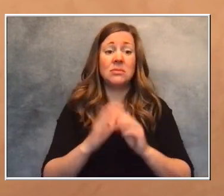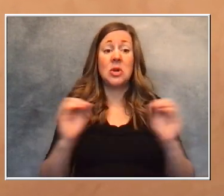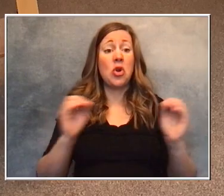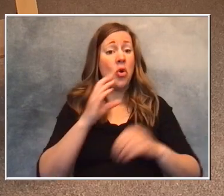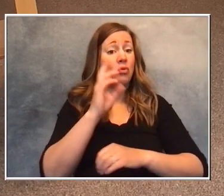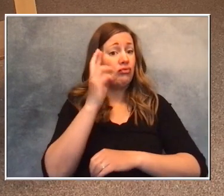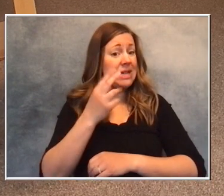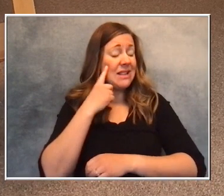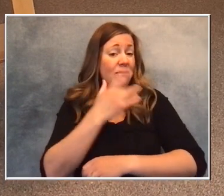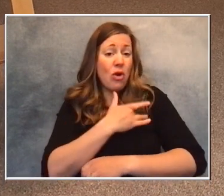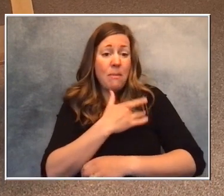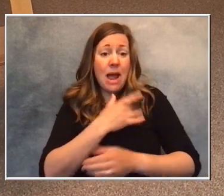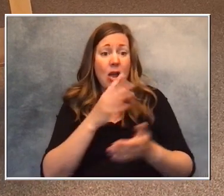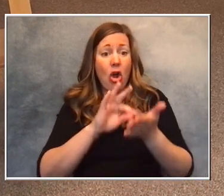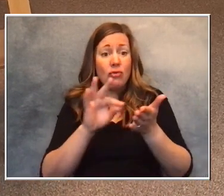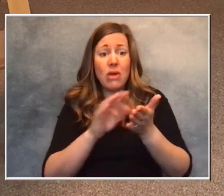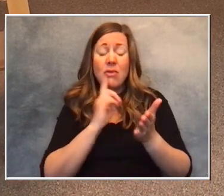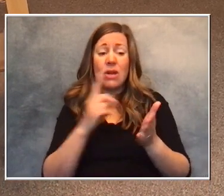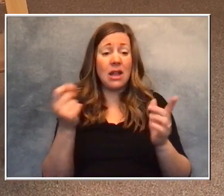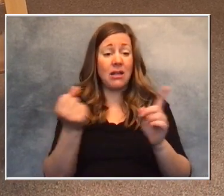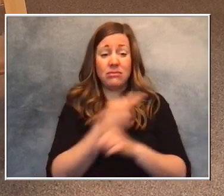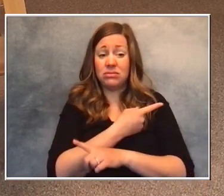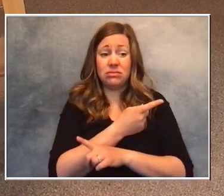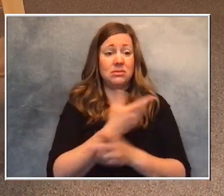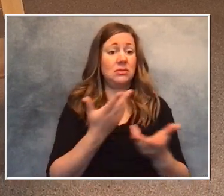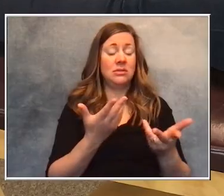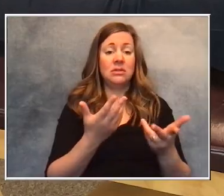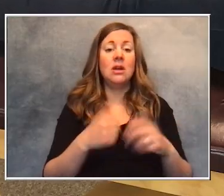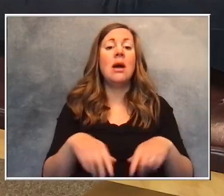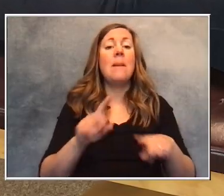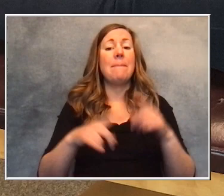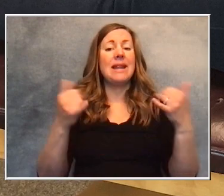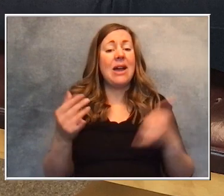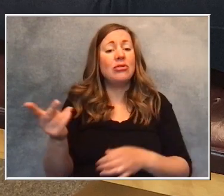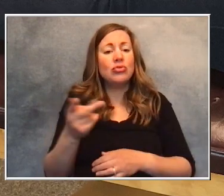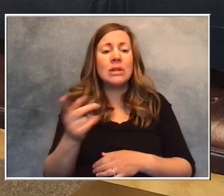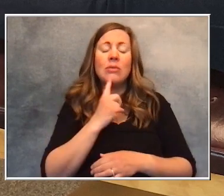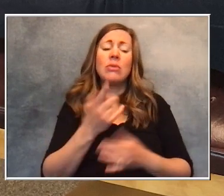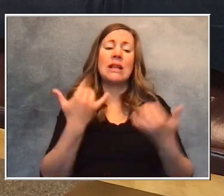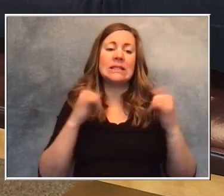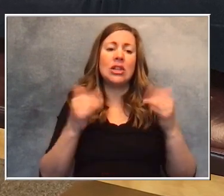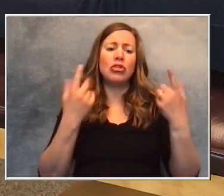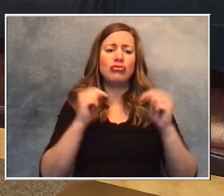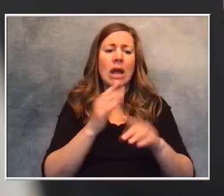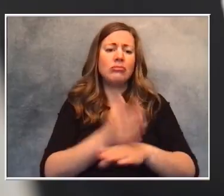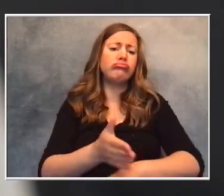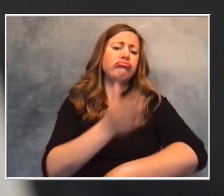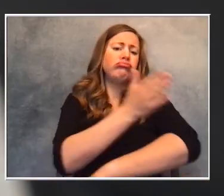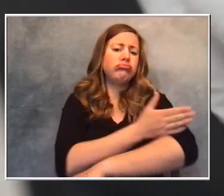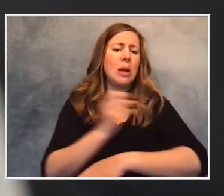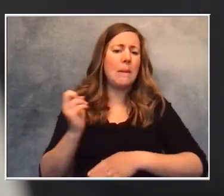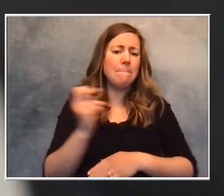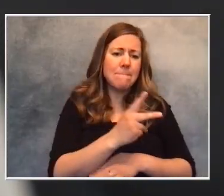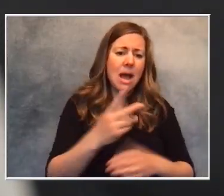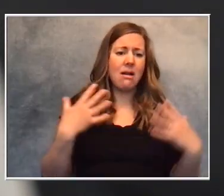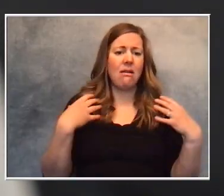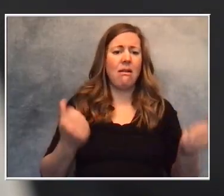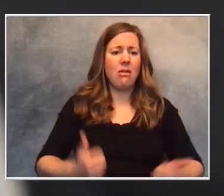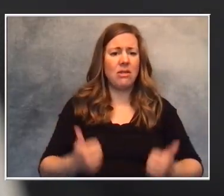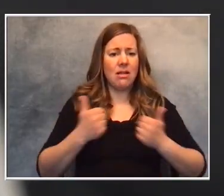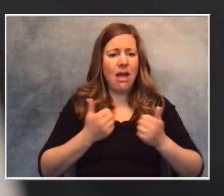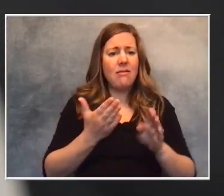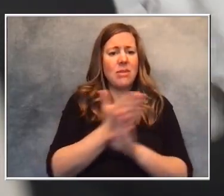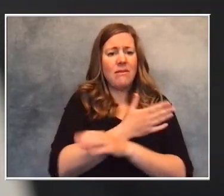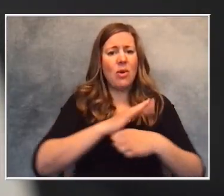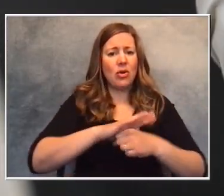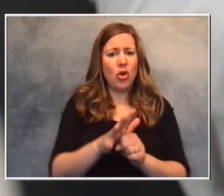of control. Yet here they are, still fighting tooth and nail to get back to the healthy lives they enjoyed before the virus. There's the line